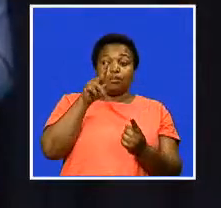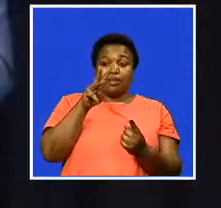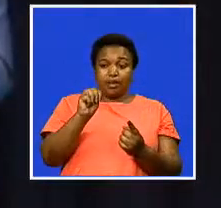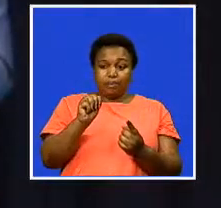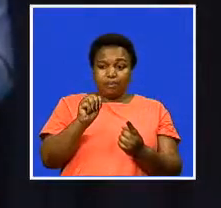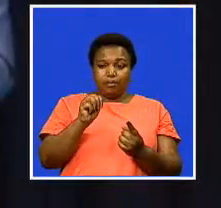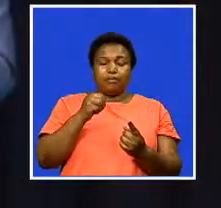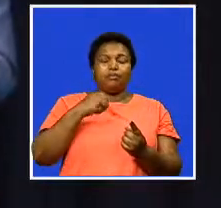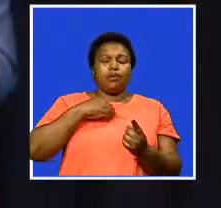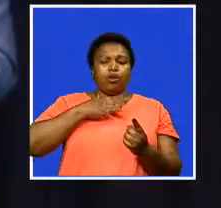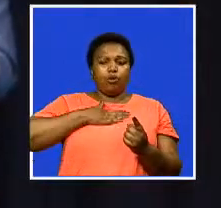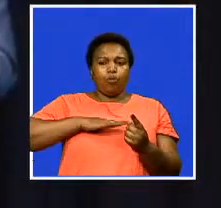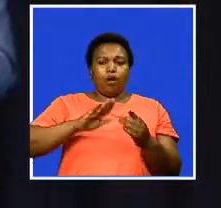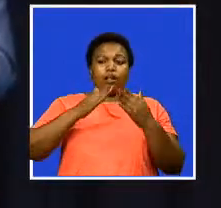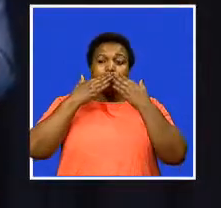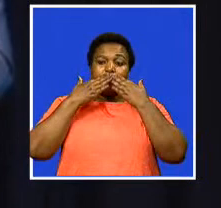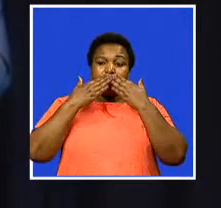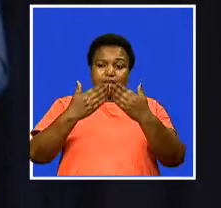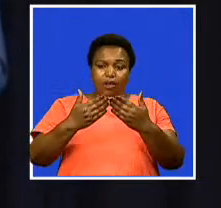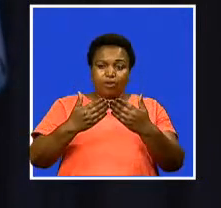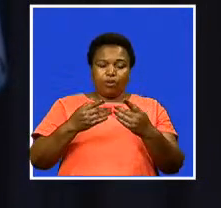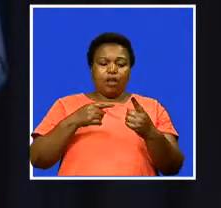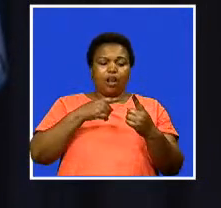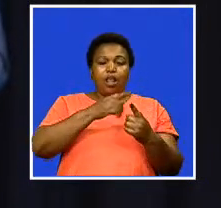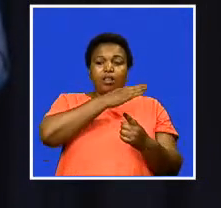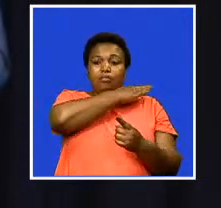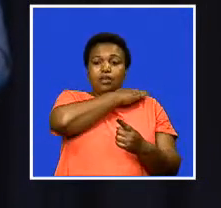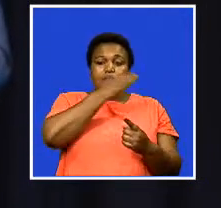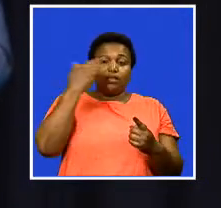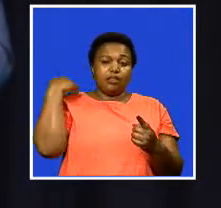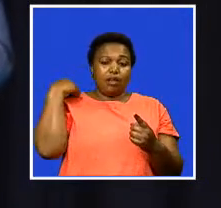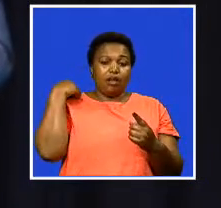nalokuthi induna yetempilo